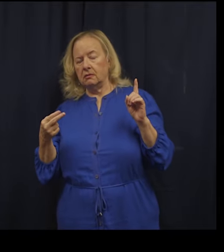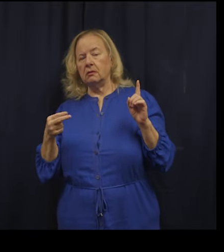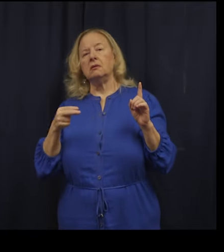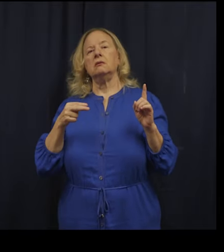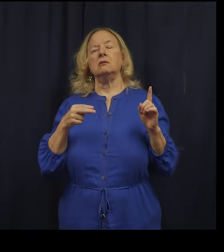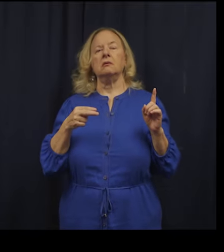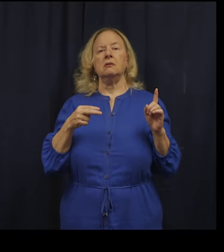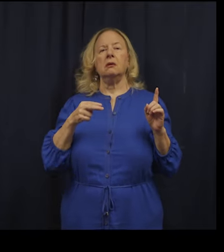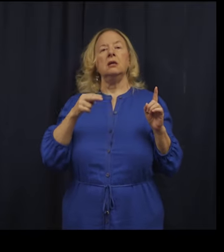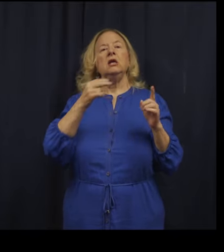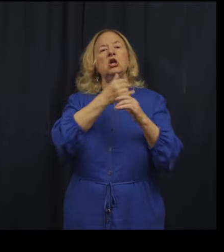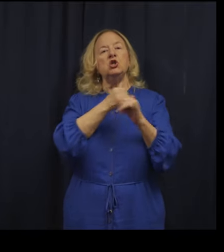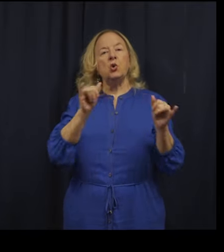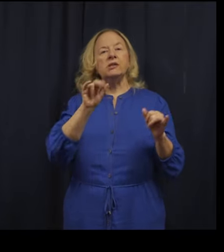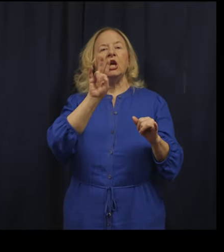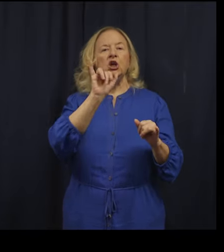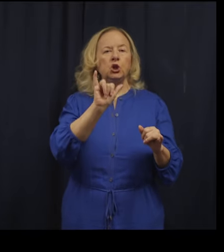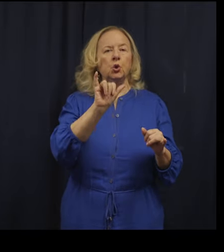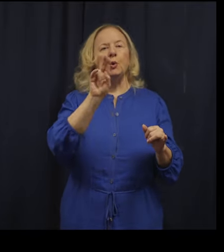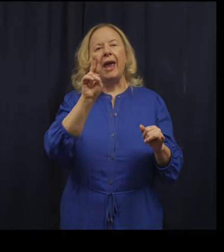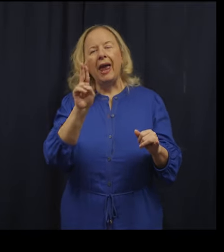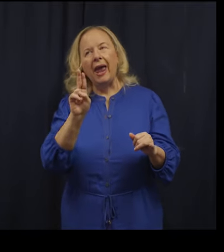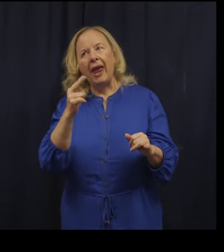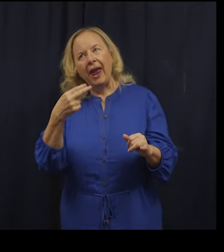know Yeshua is the Yud-Heh-Vav-Heh.